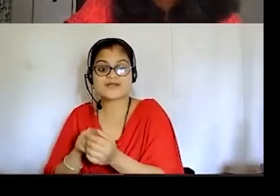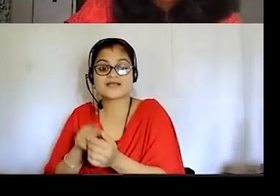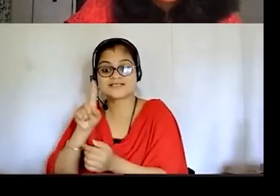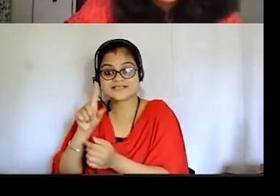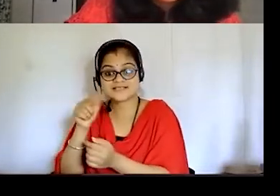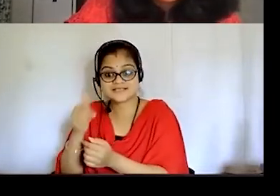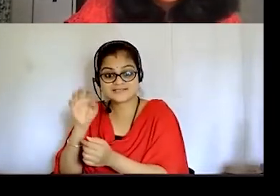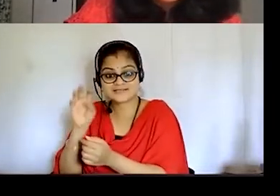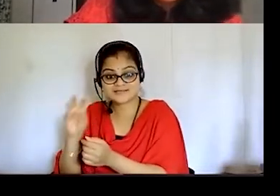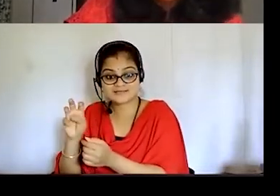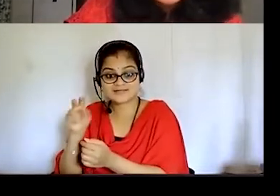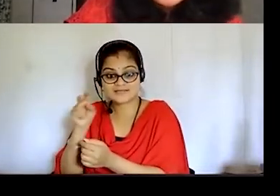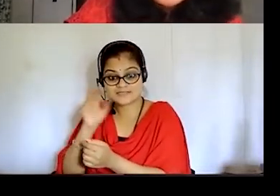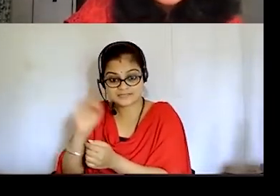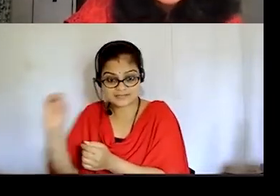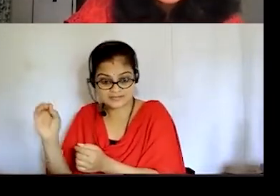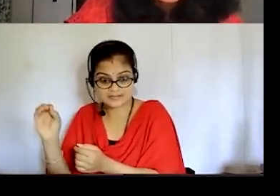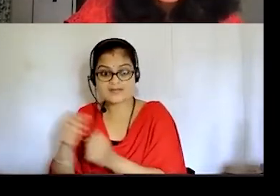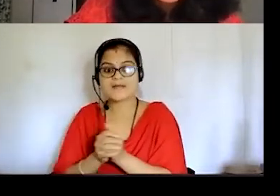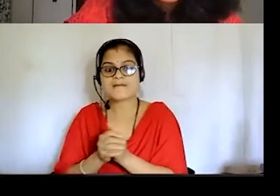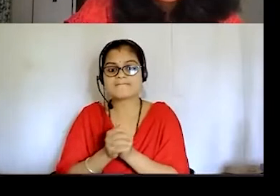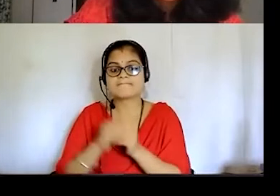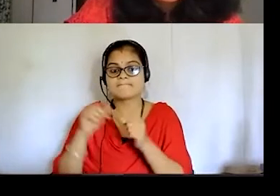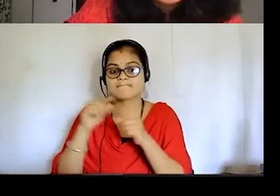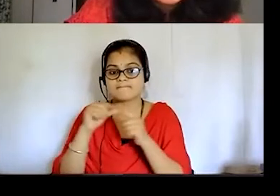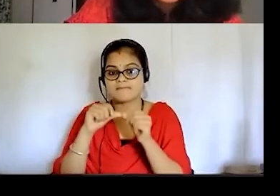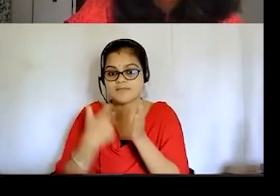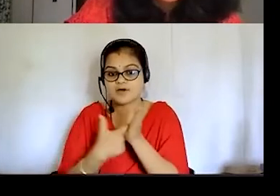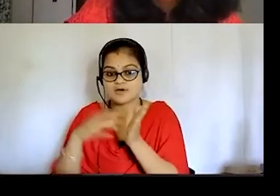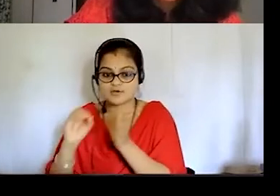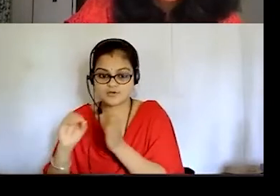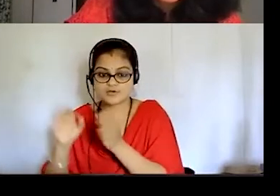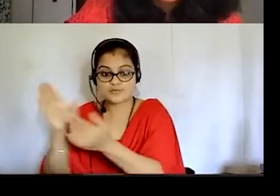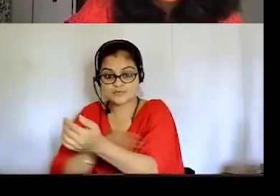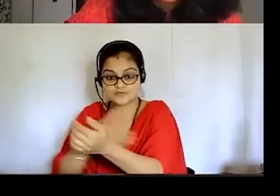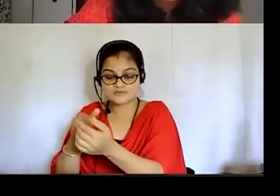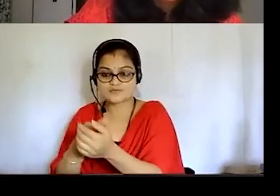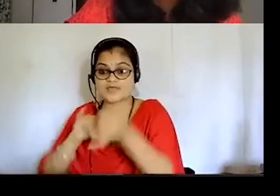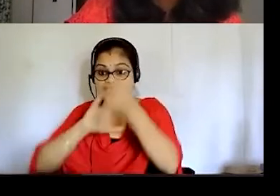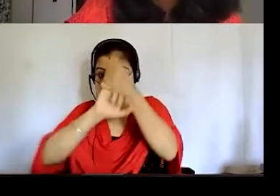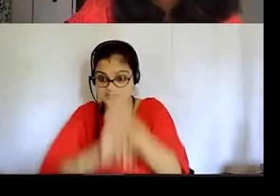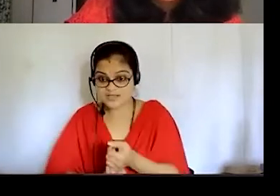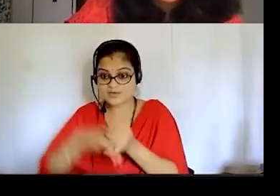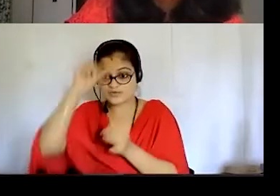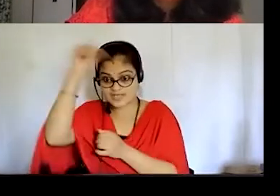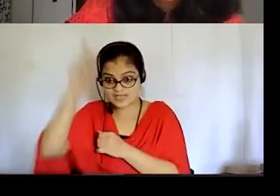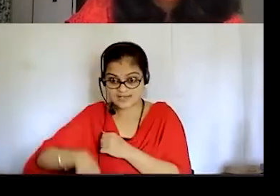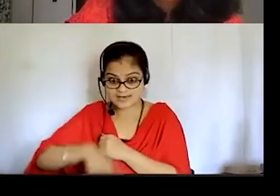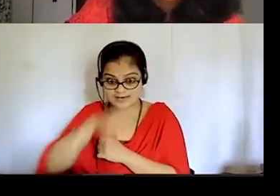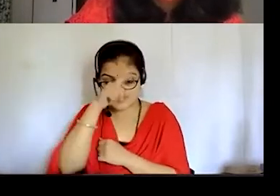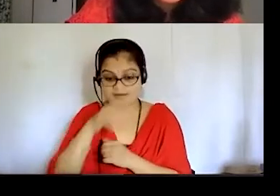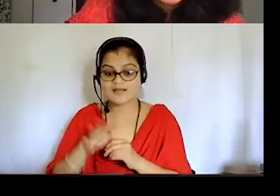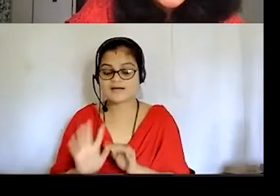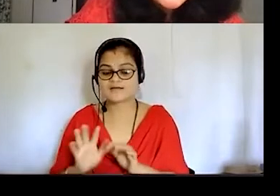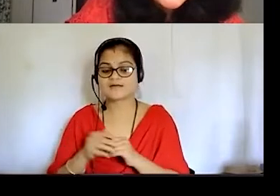the Baroque period. Baroque musicologists, like their counterparts in South India, were great advocates